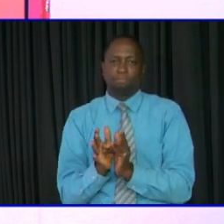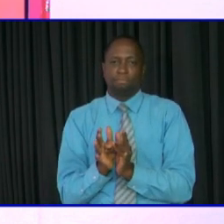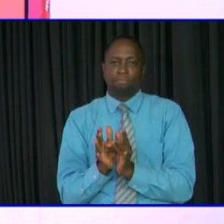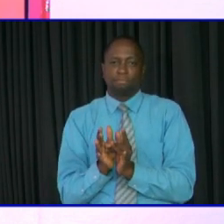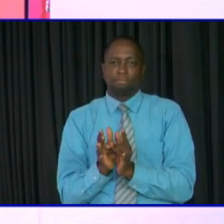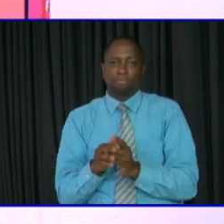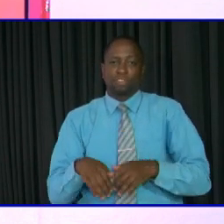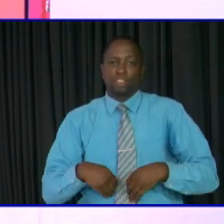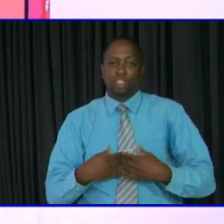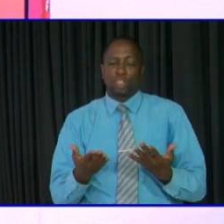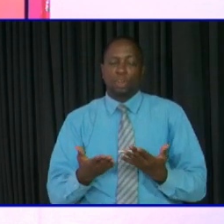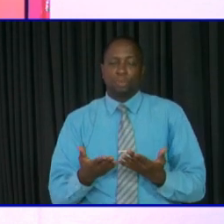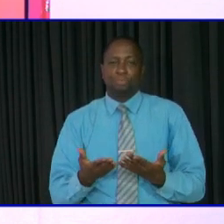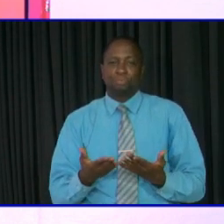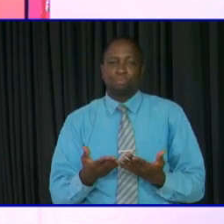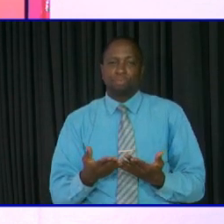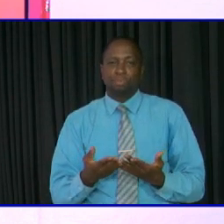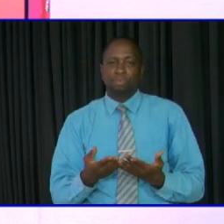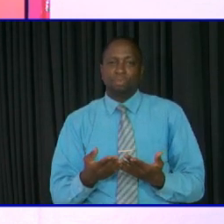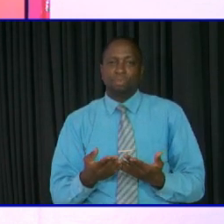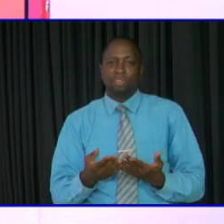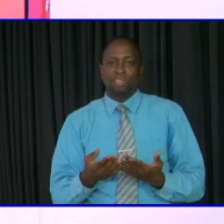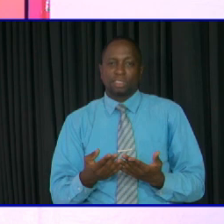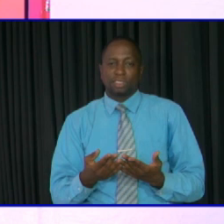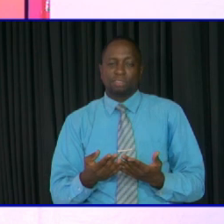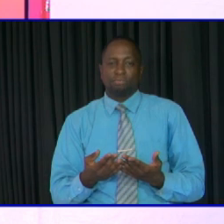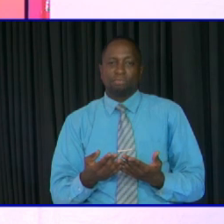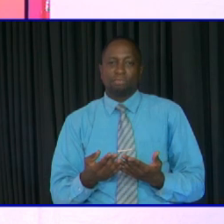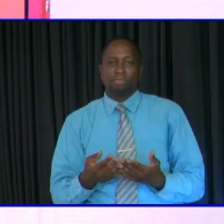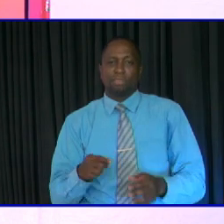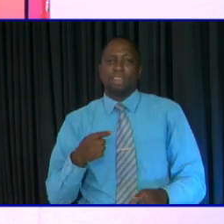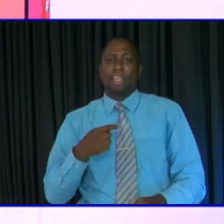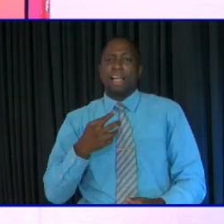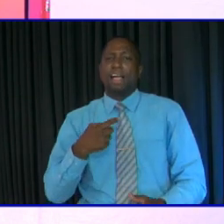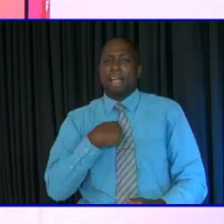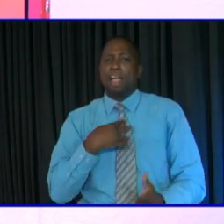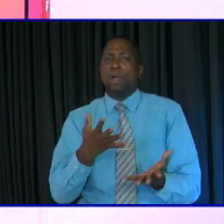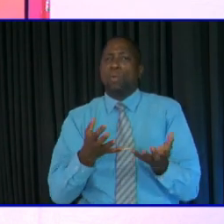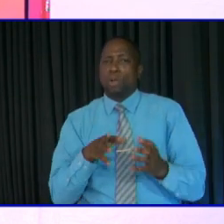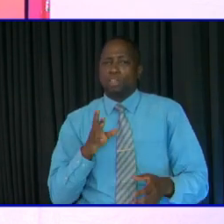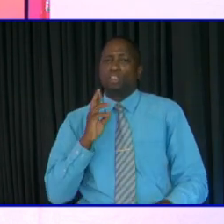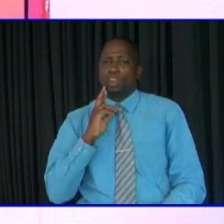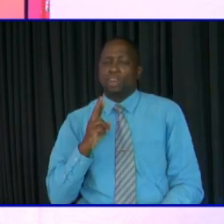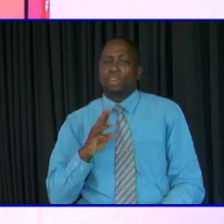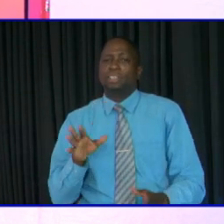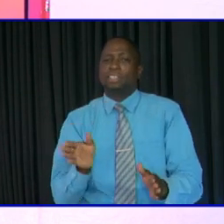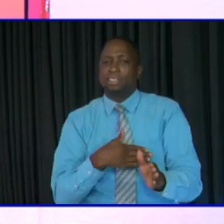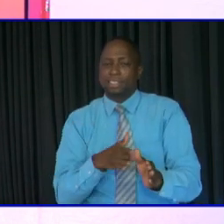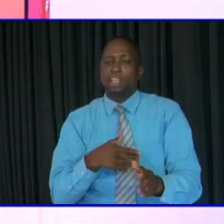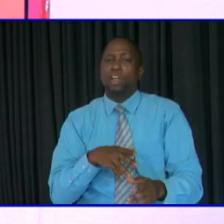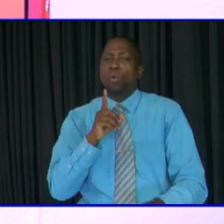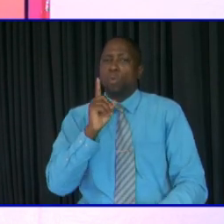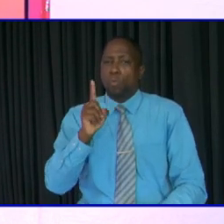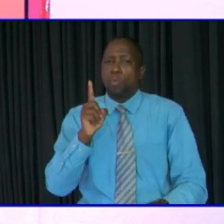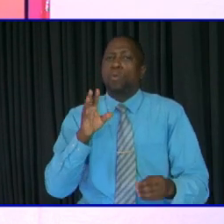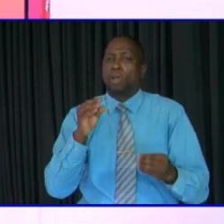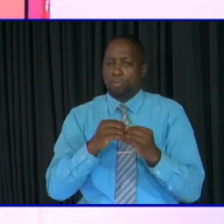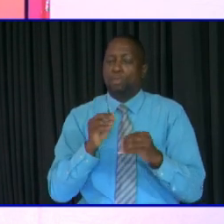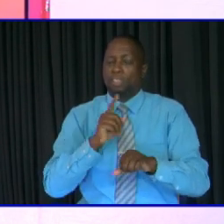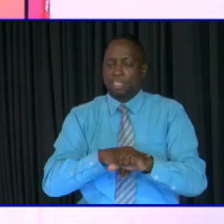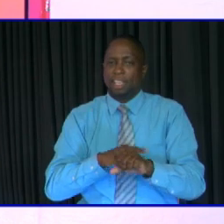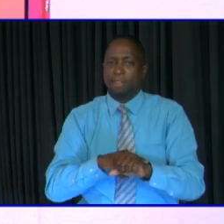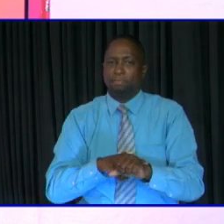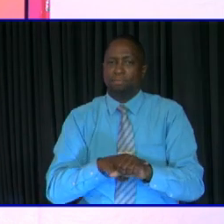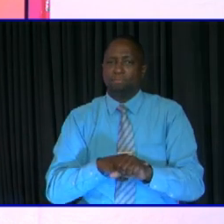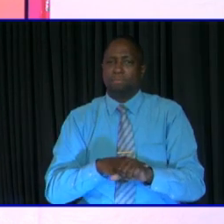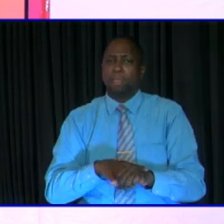So Sister Grant sings this chorus one last time, just before I kneel, just before I